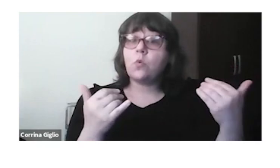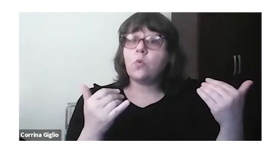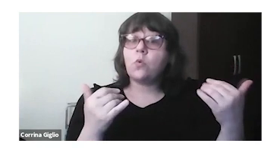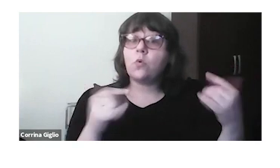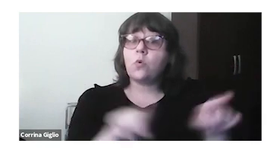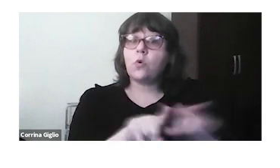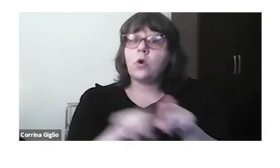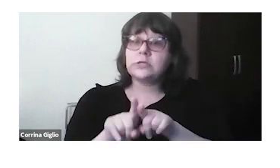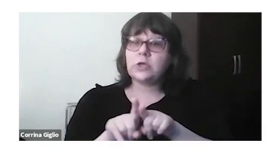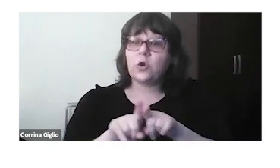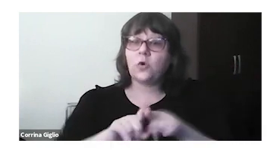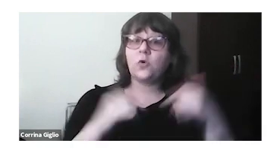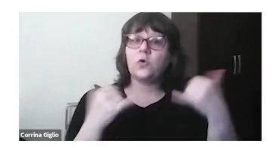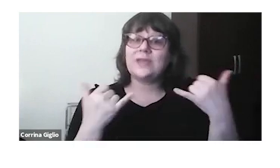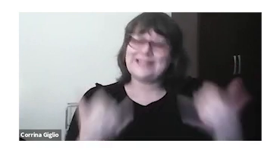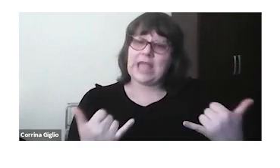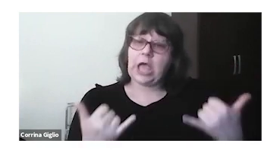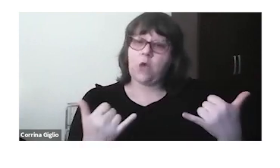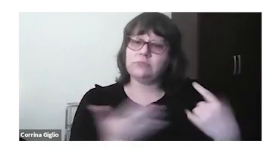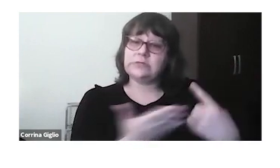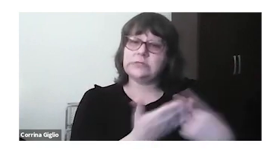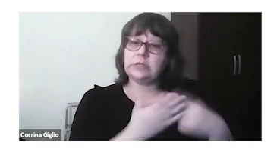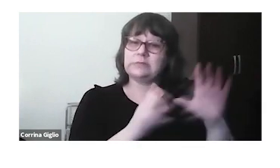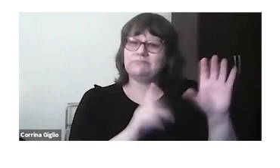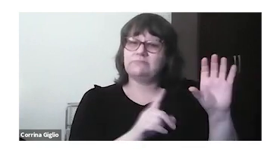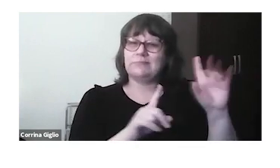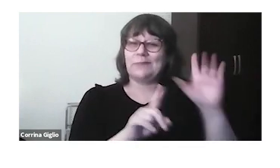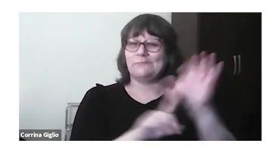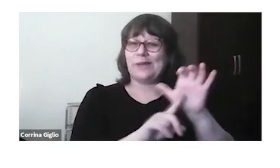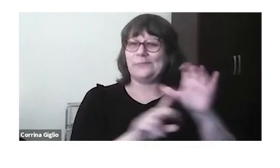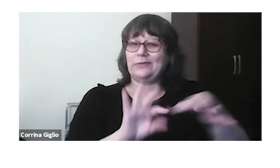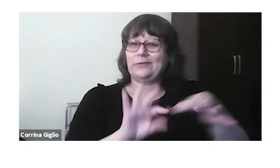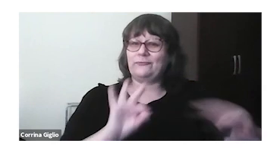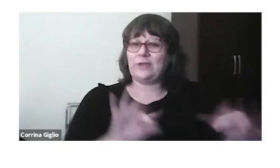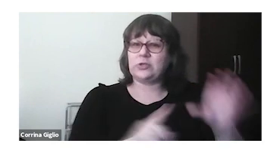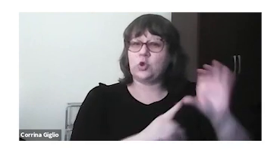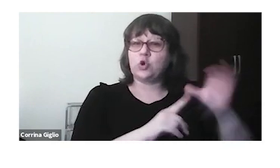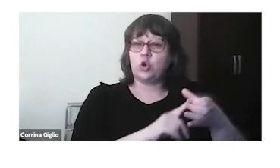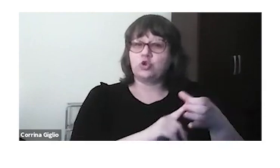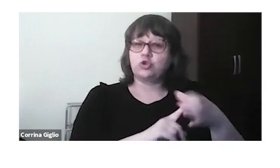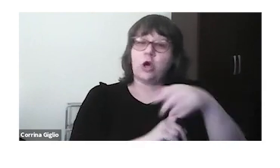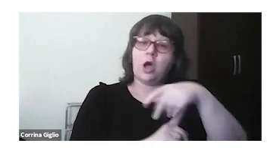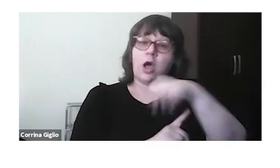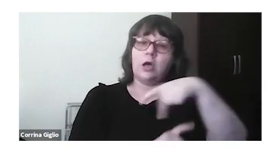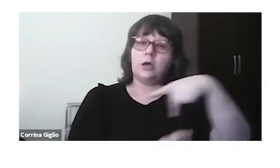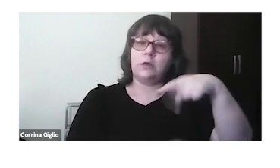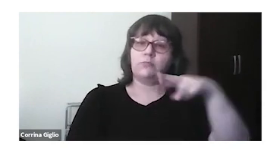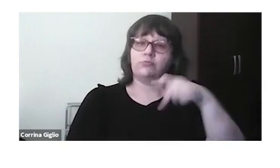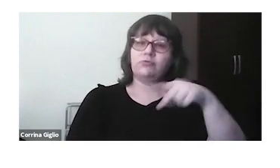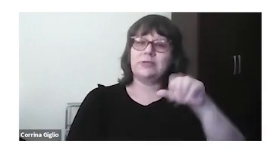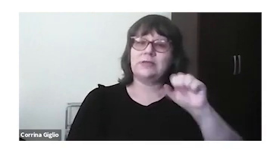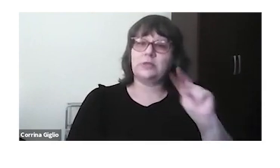the current catchphrase, cultural appropriation. Also an important issue is the commodification of activism or